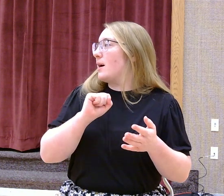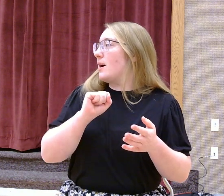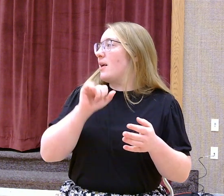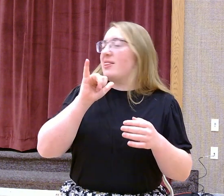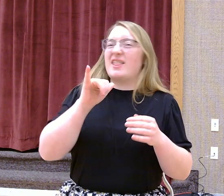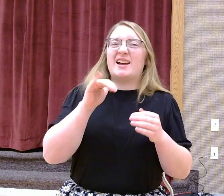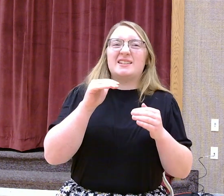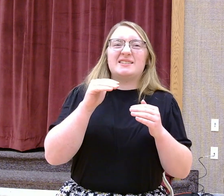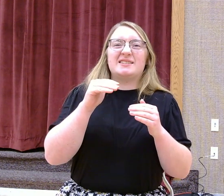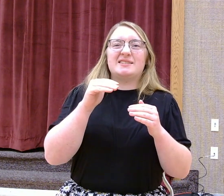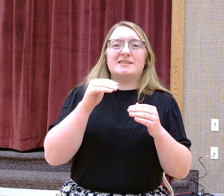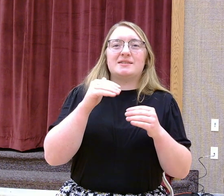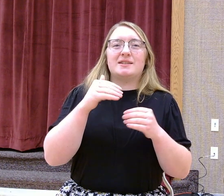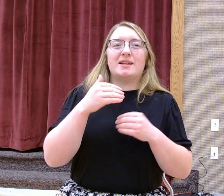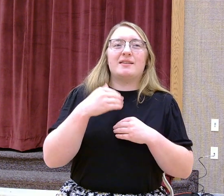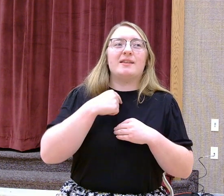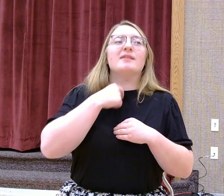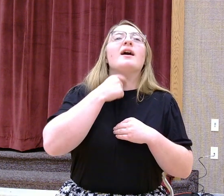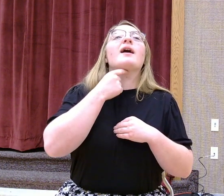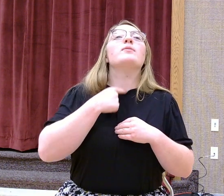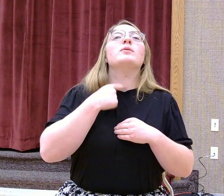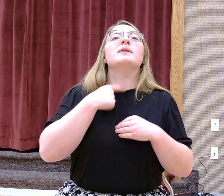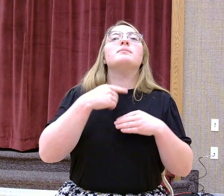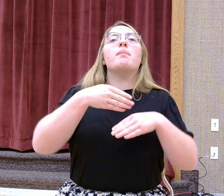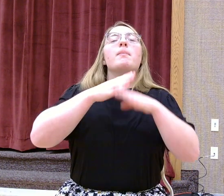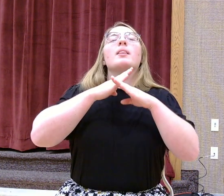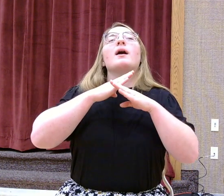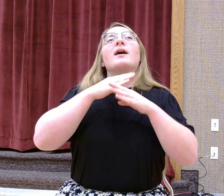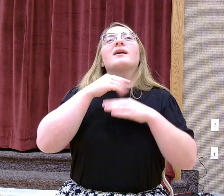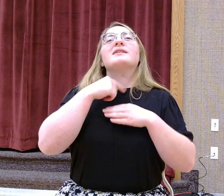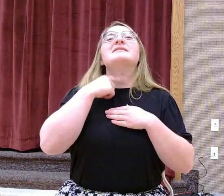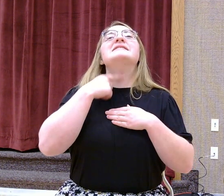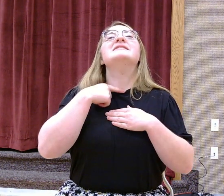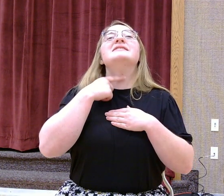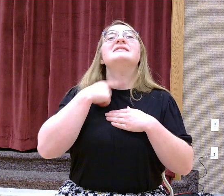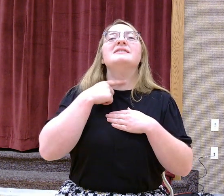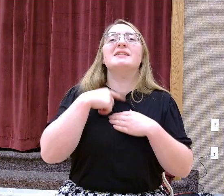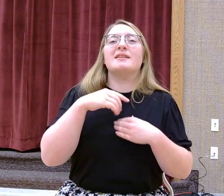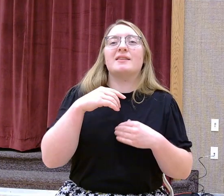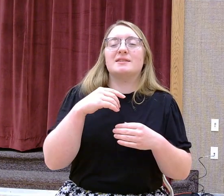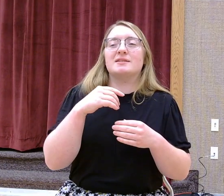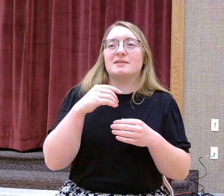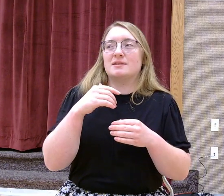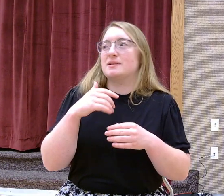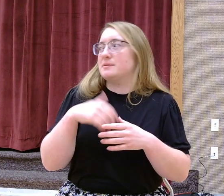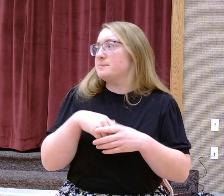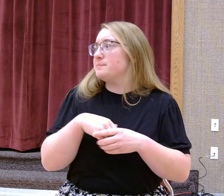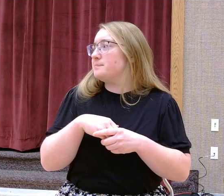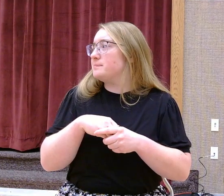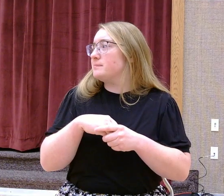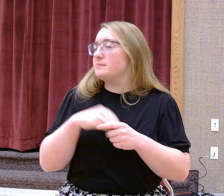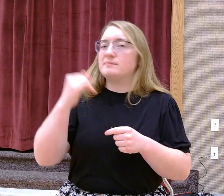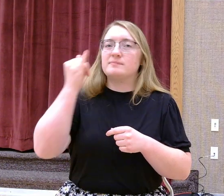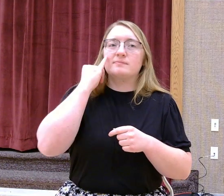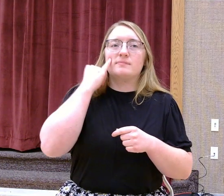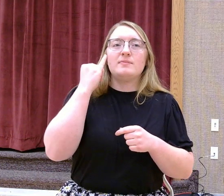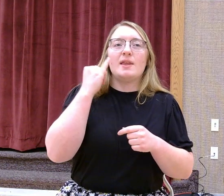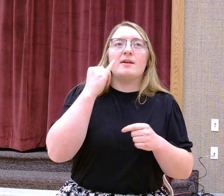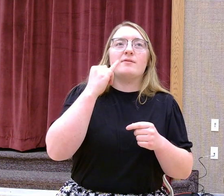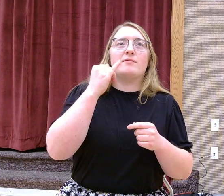airway that becomes constricted. Same with if you're choking on something. That's something stuck in the upper airway. Pale or blue